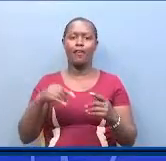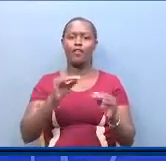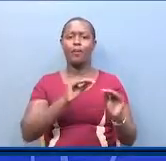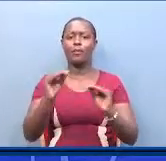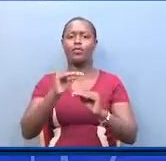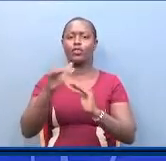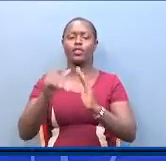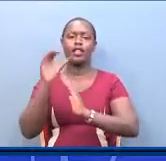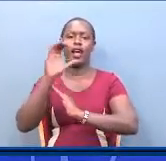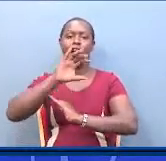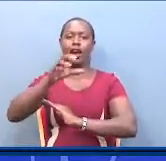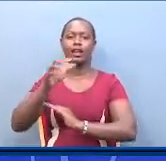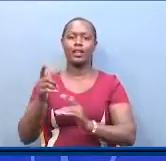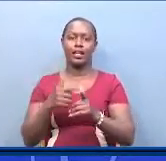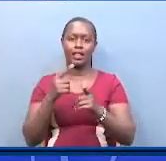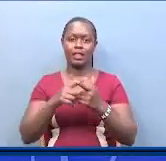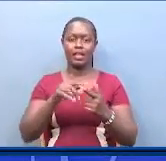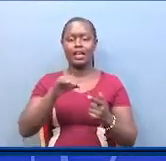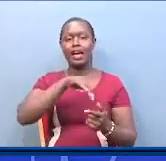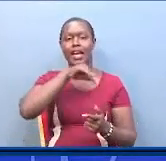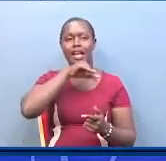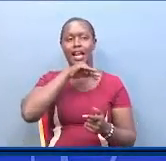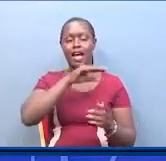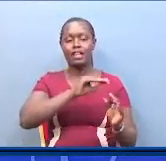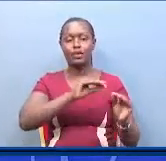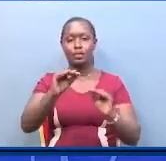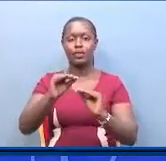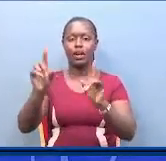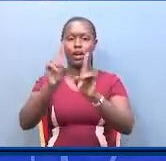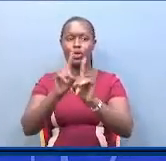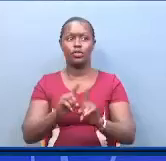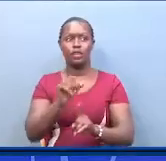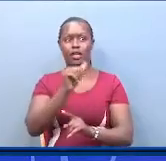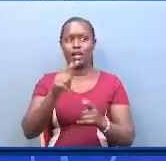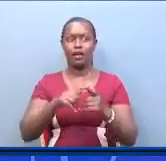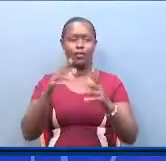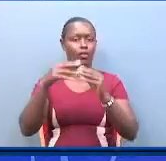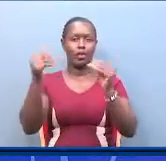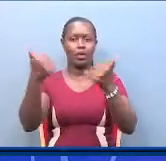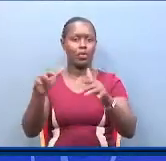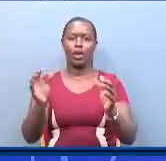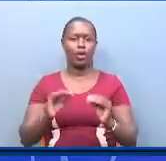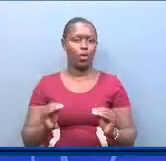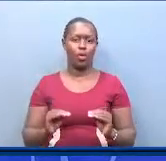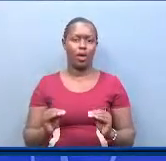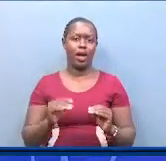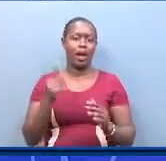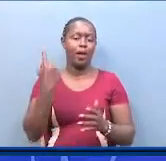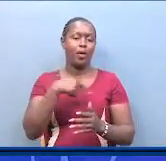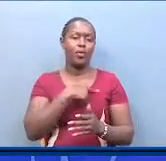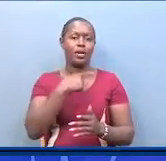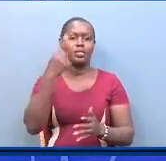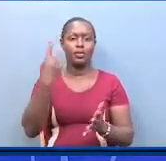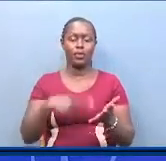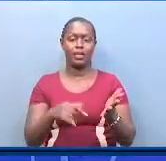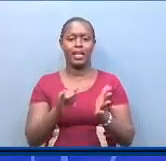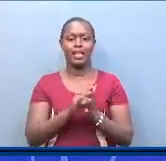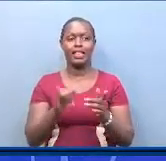William Ruto. Raila has crossed the country. All right. The rest have not even gone anywhere. What we are saying is